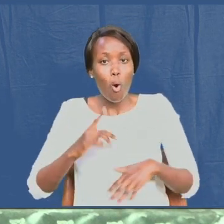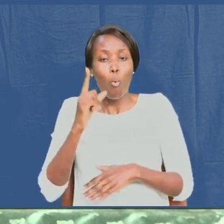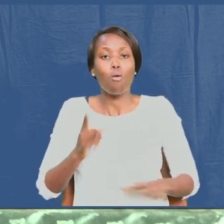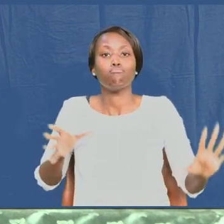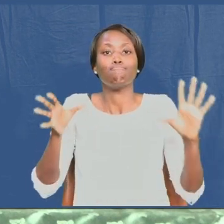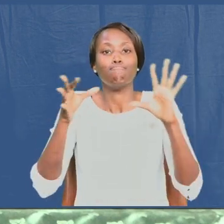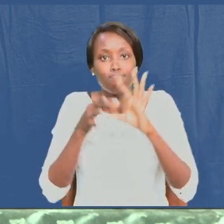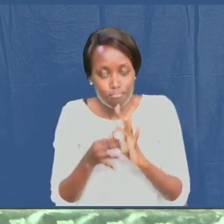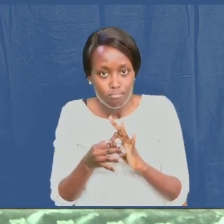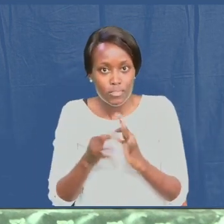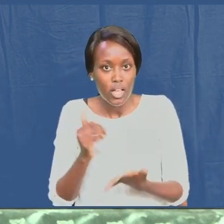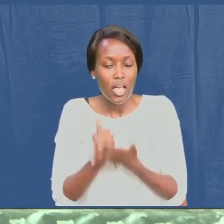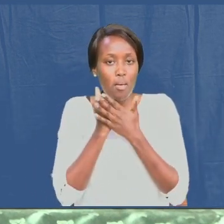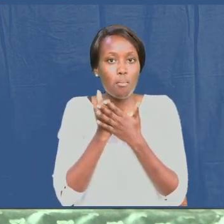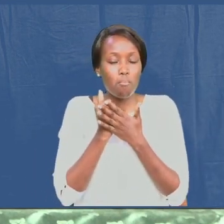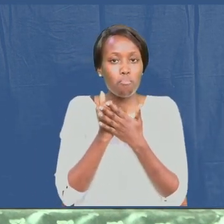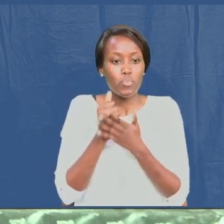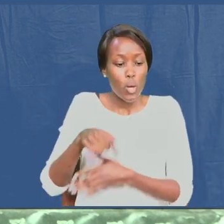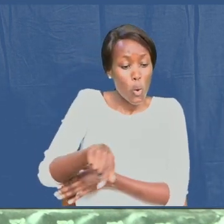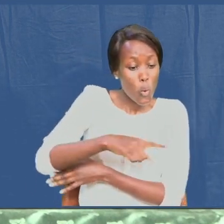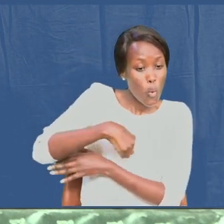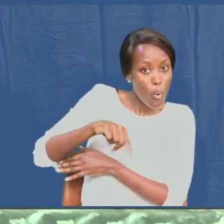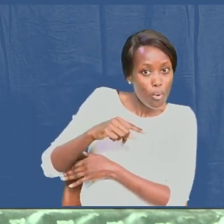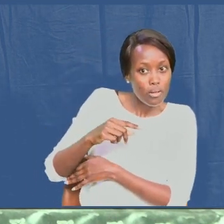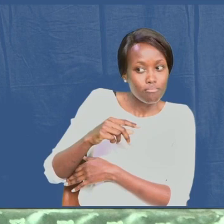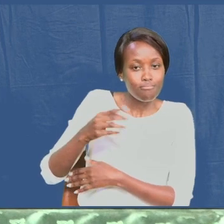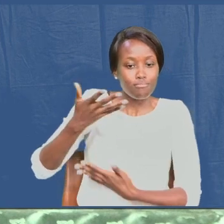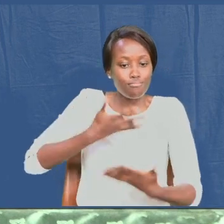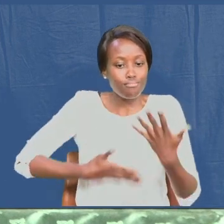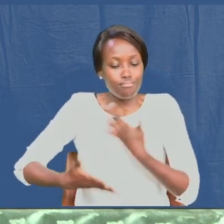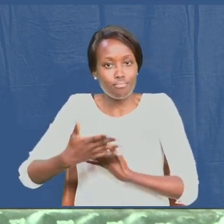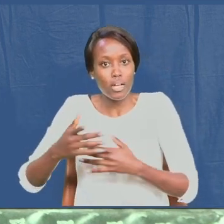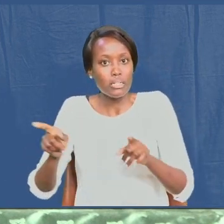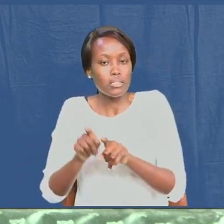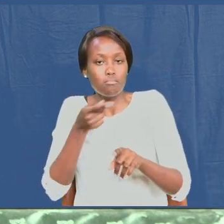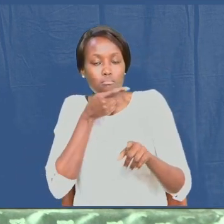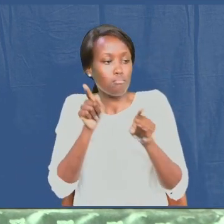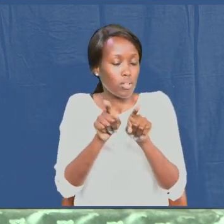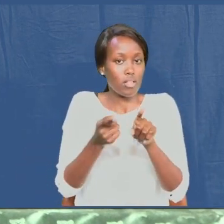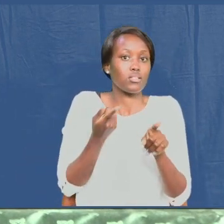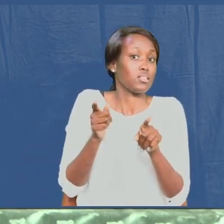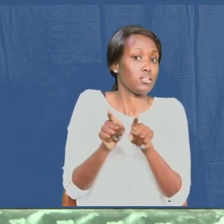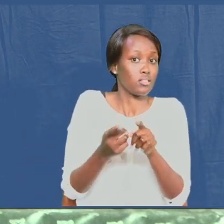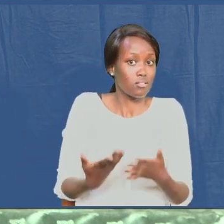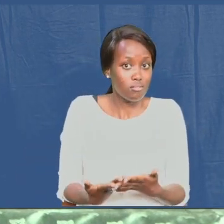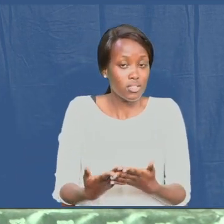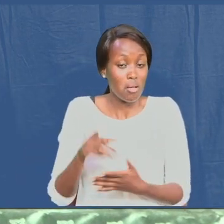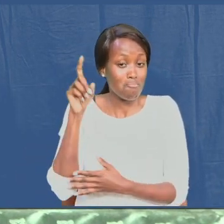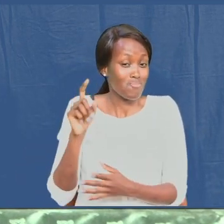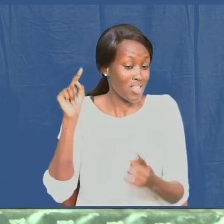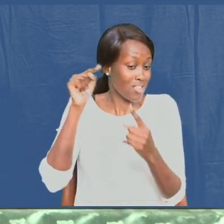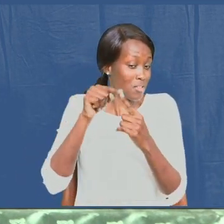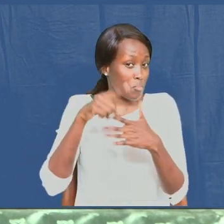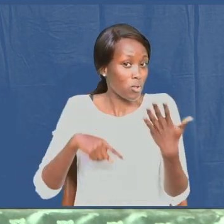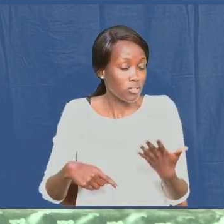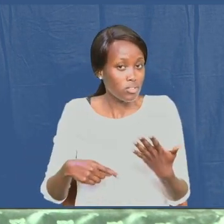should aim at making us see each other as brothers and sisters. It should aim